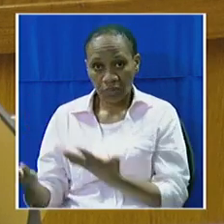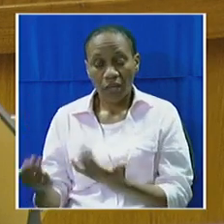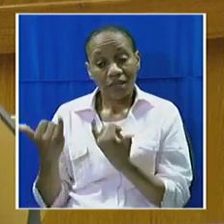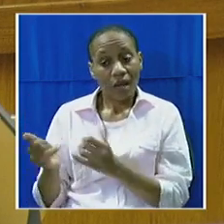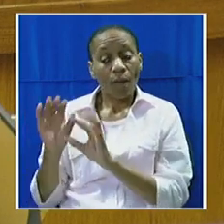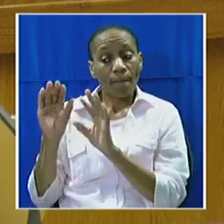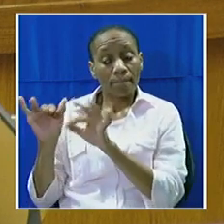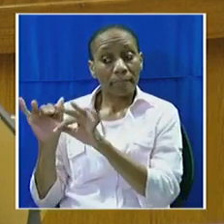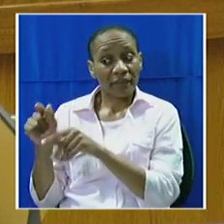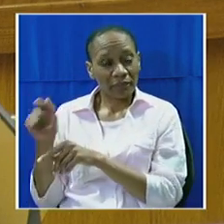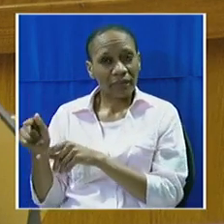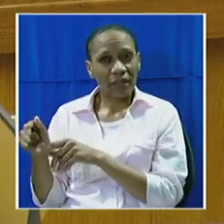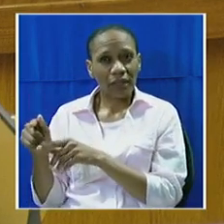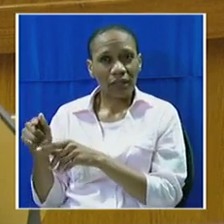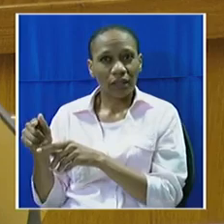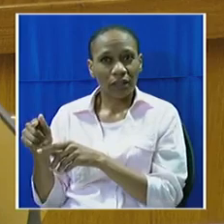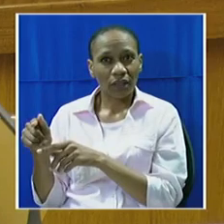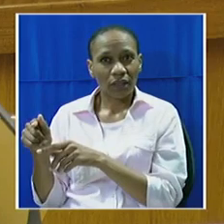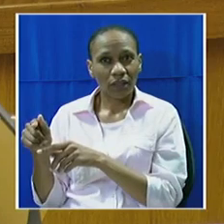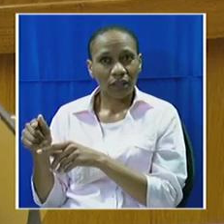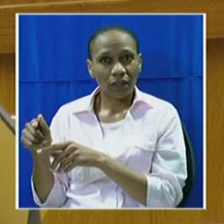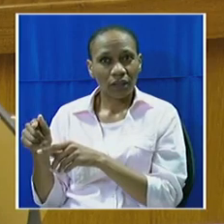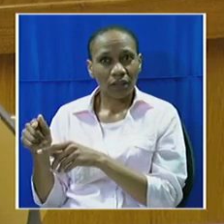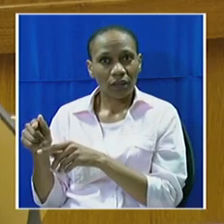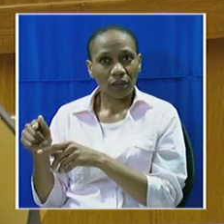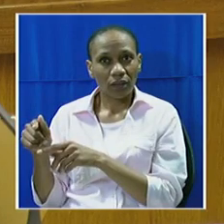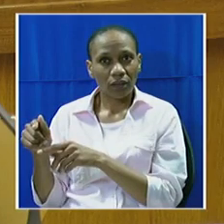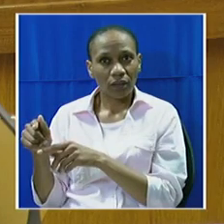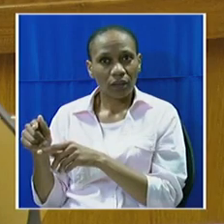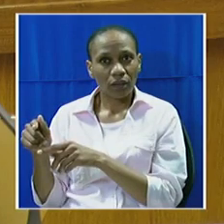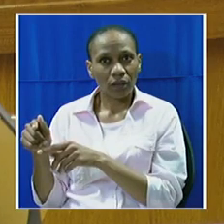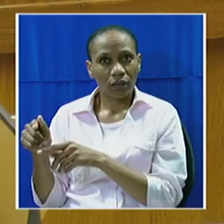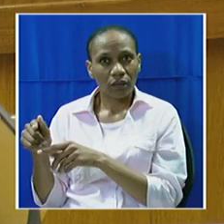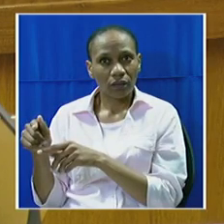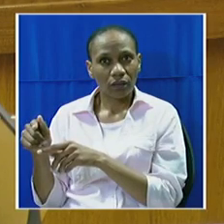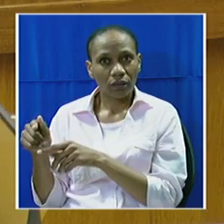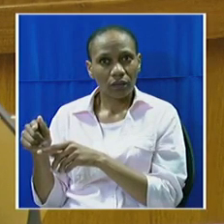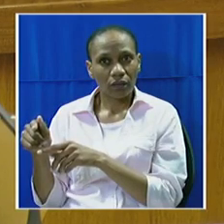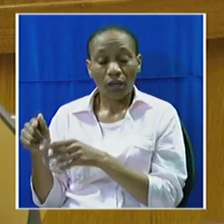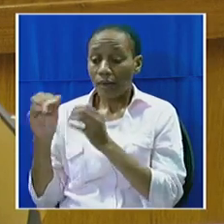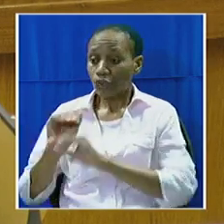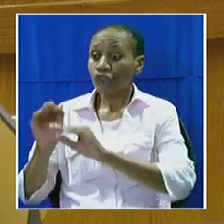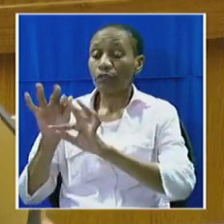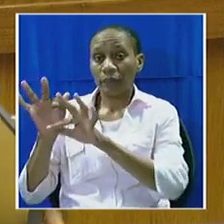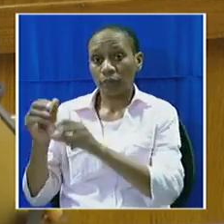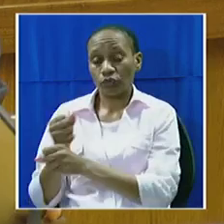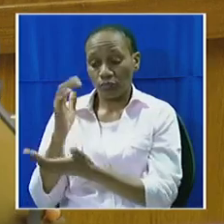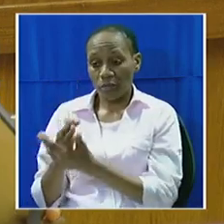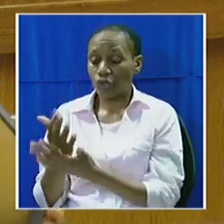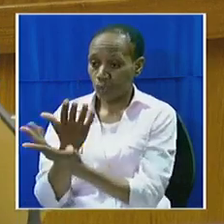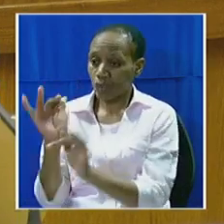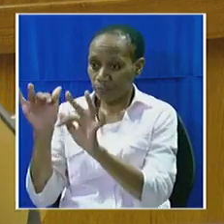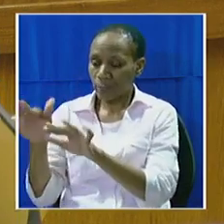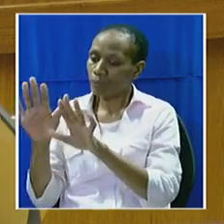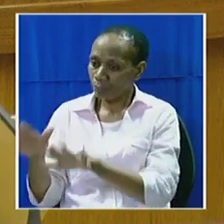are provoking the blasts and also clamoring for unnecessary overreactions while we are doing the